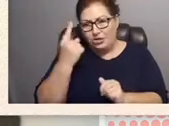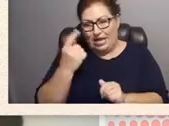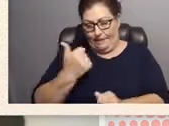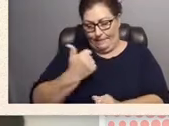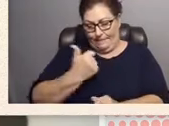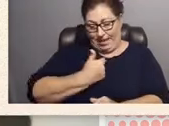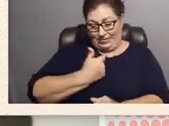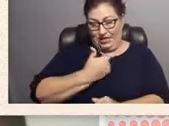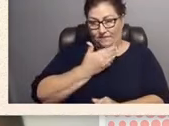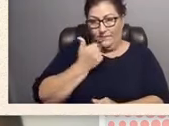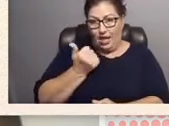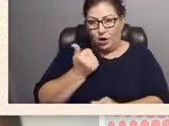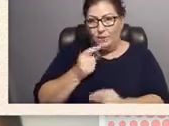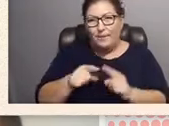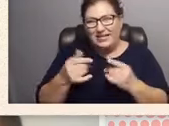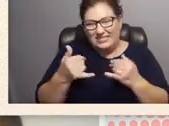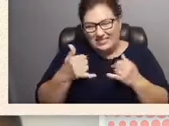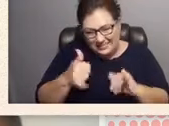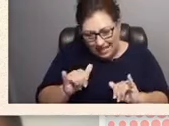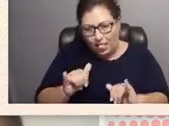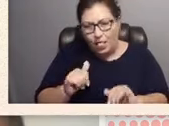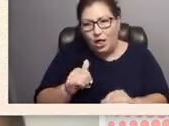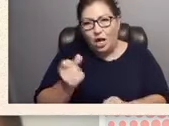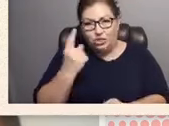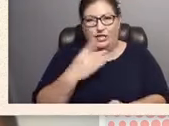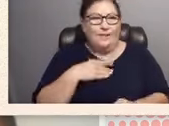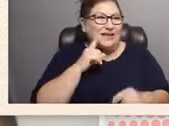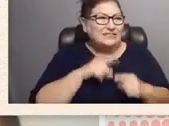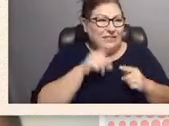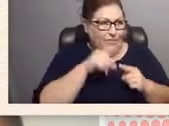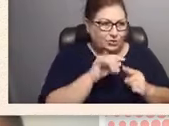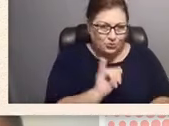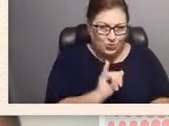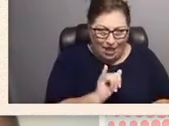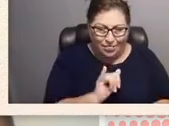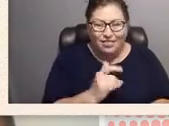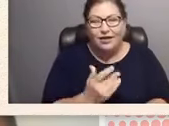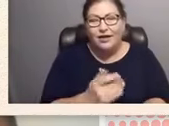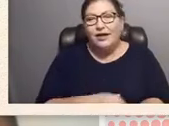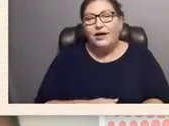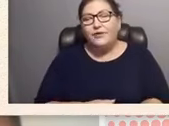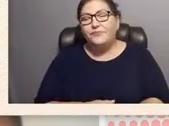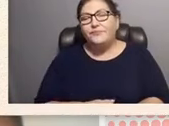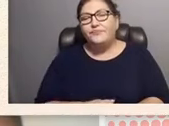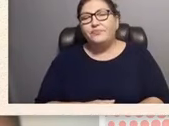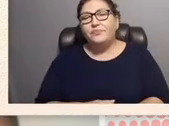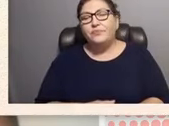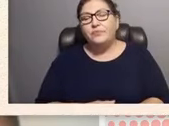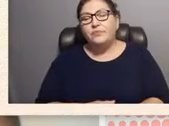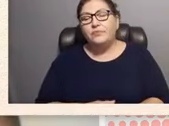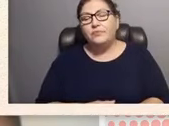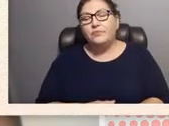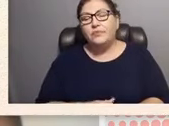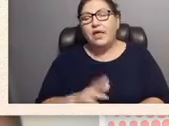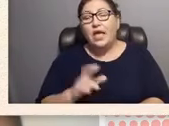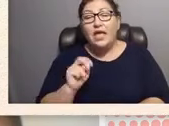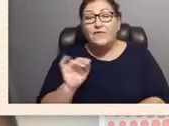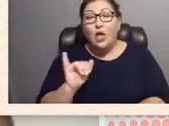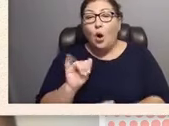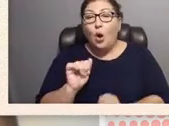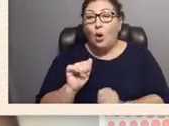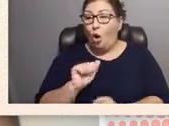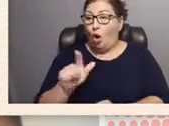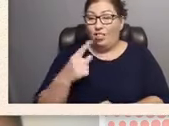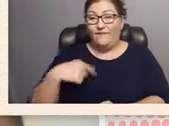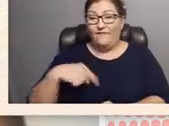still understand my siblings as well. And even though, with all of us, us as